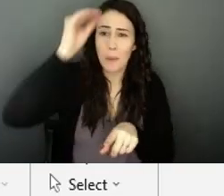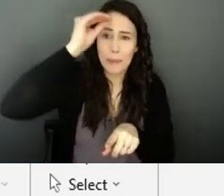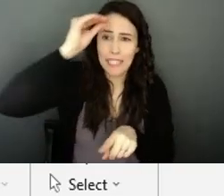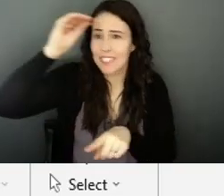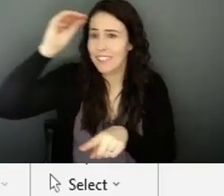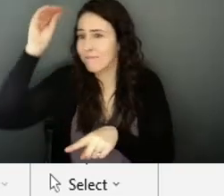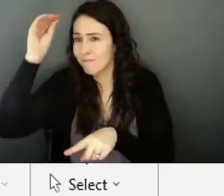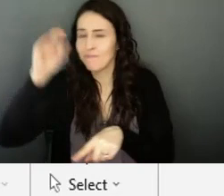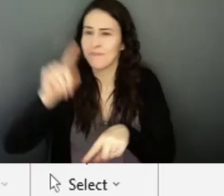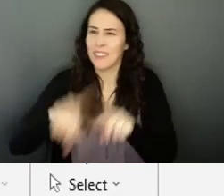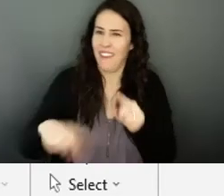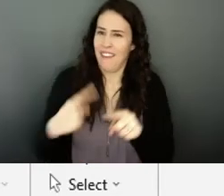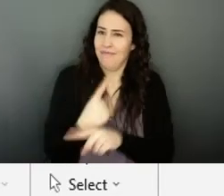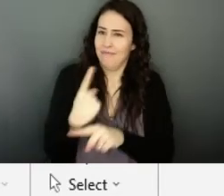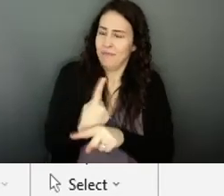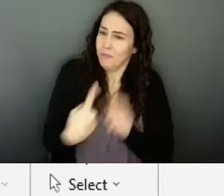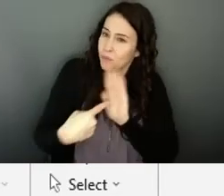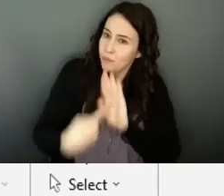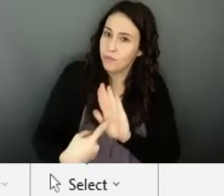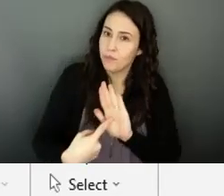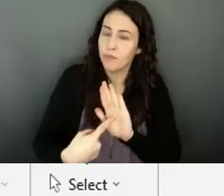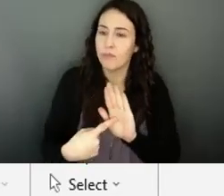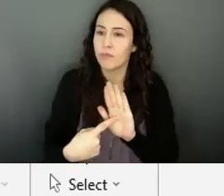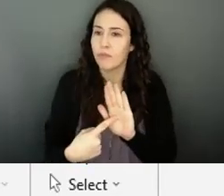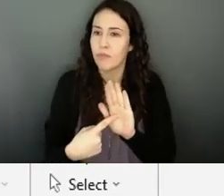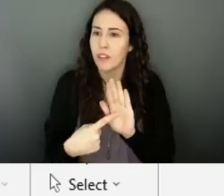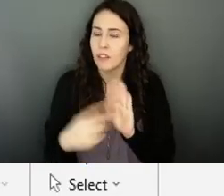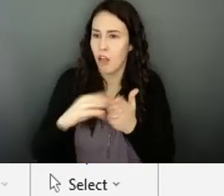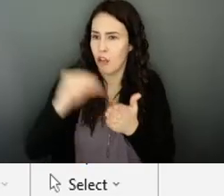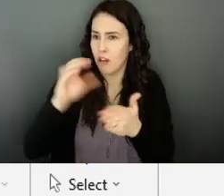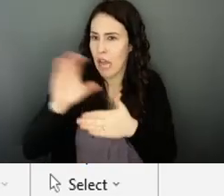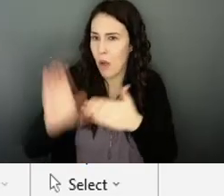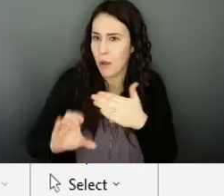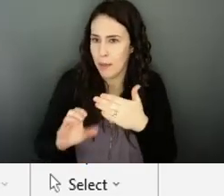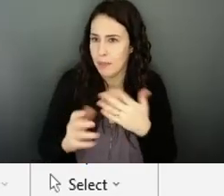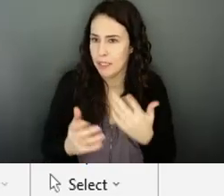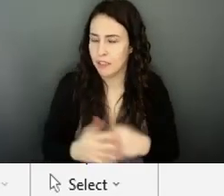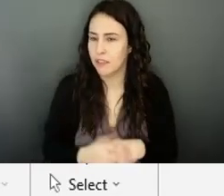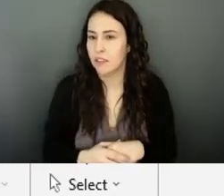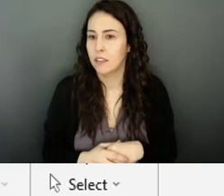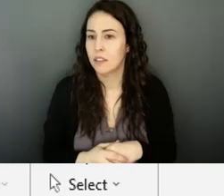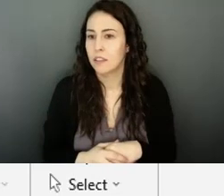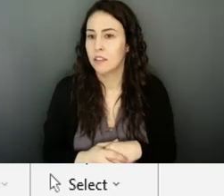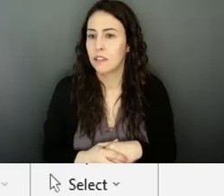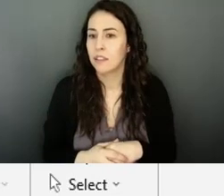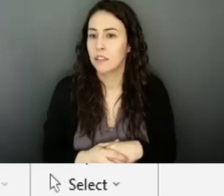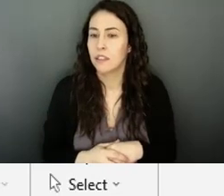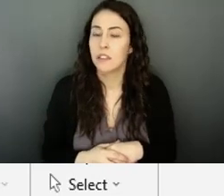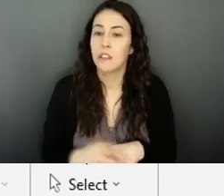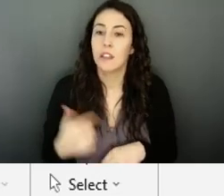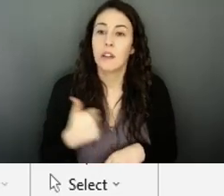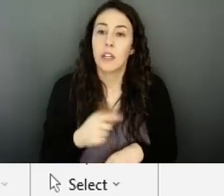accurate indication of the assessment of learning outcomes. We also had to work on